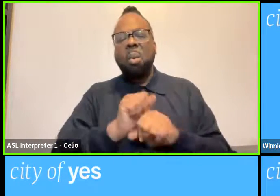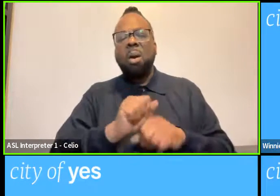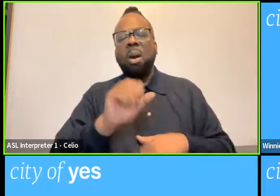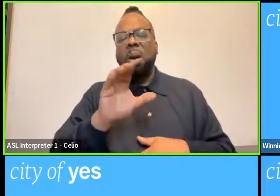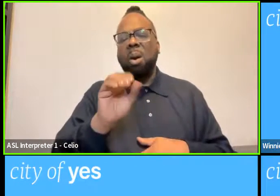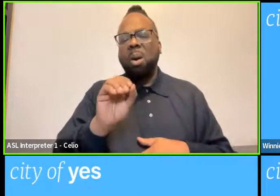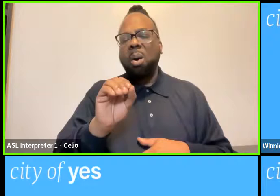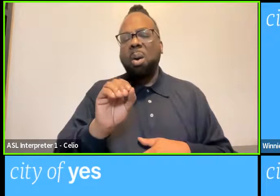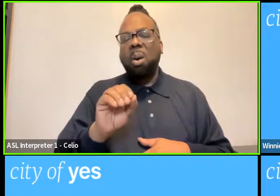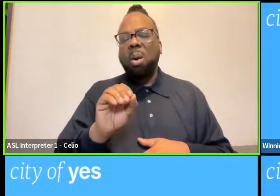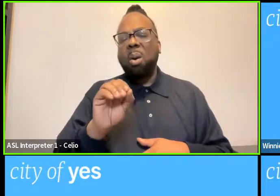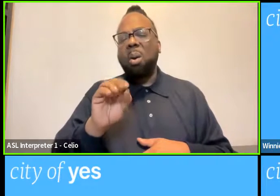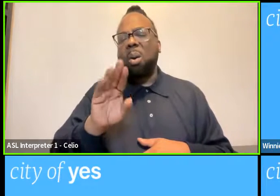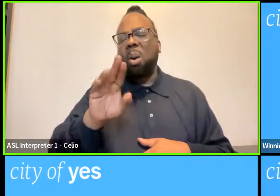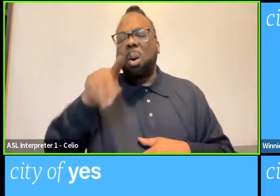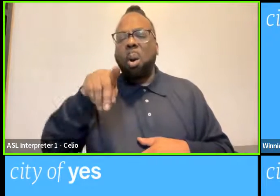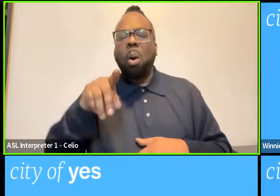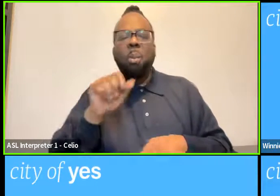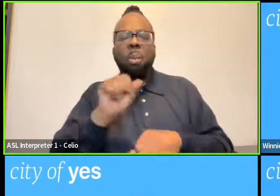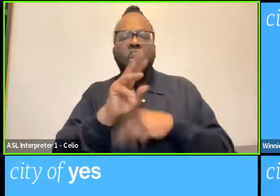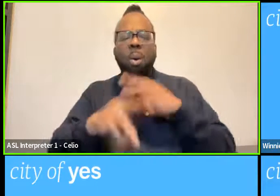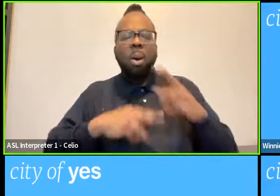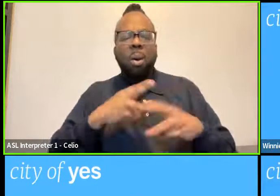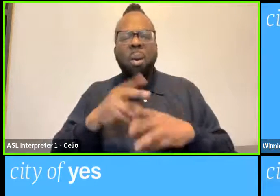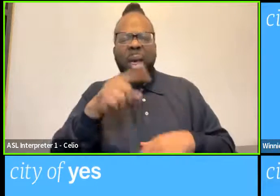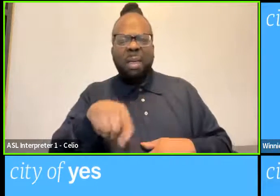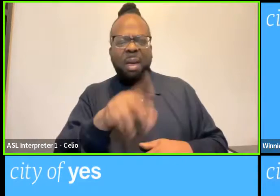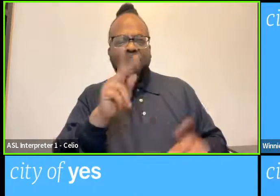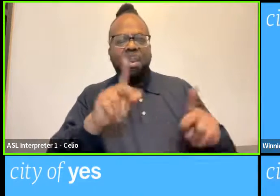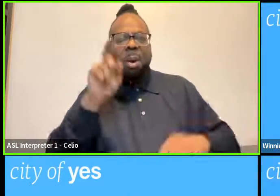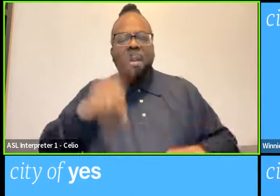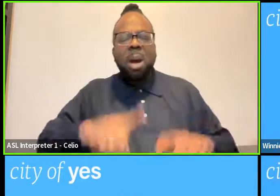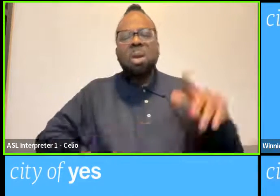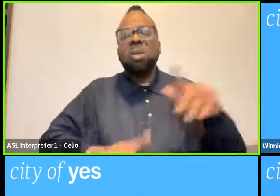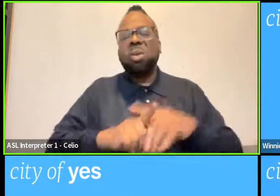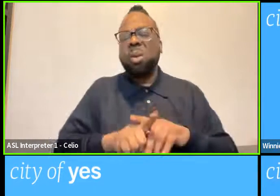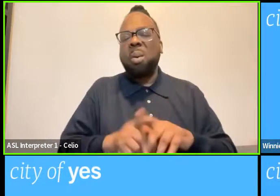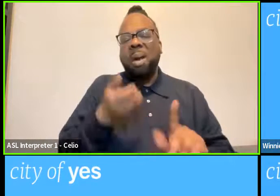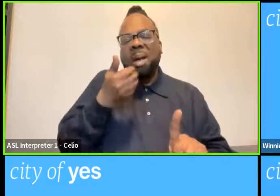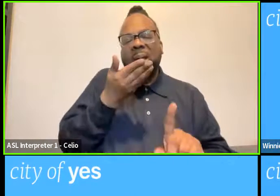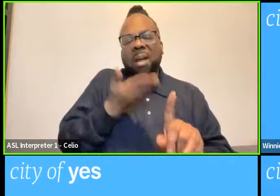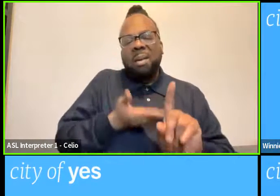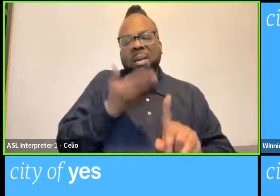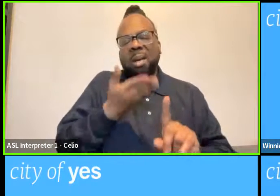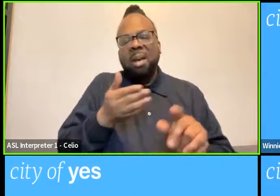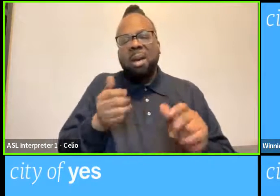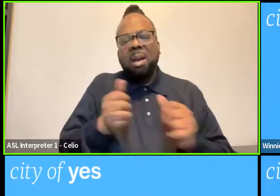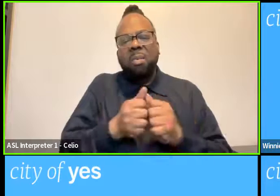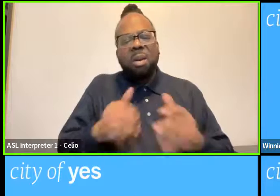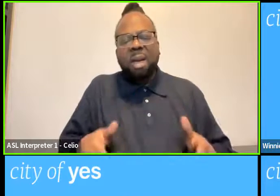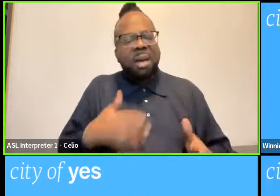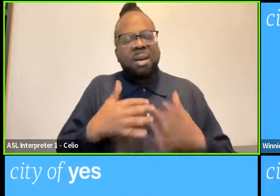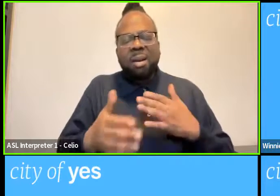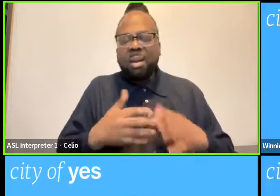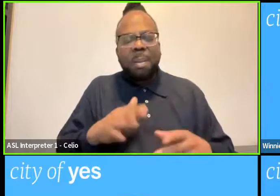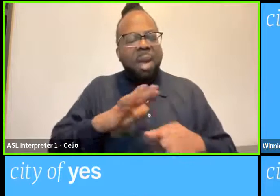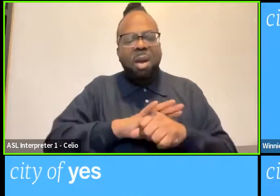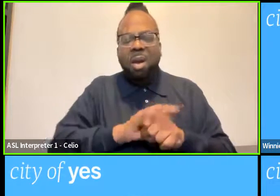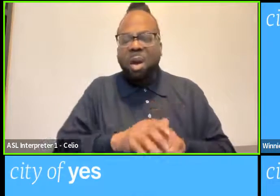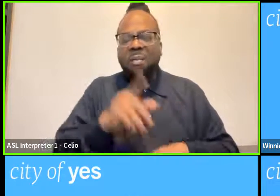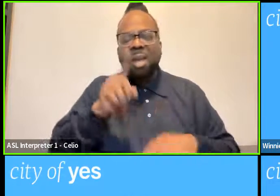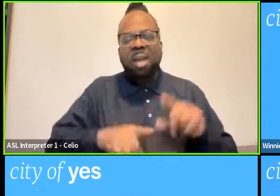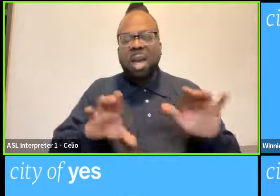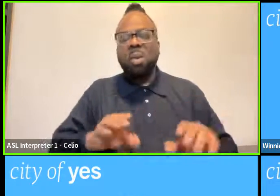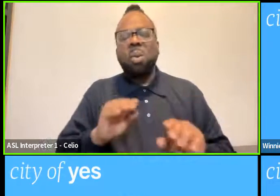of enforcing them to take, those are folks that actually have to show up in person, COVID, no COVID, they're not going to be able to do office work from